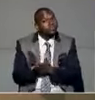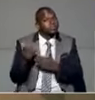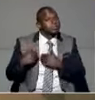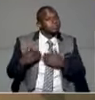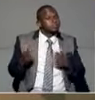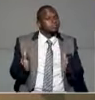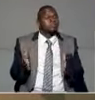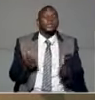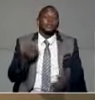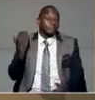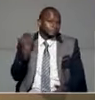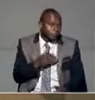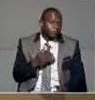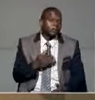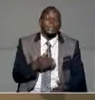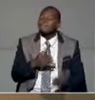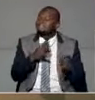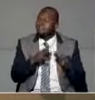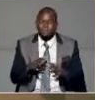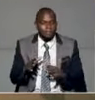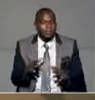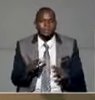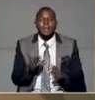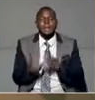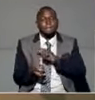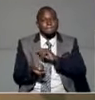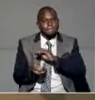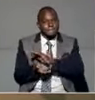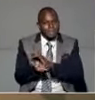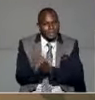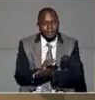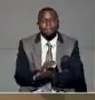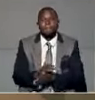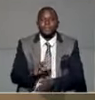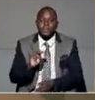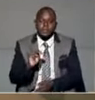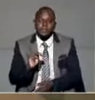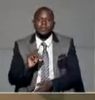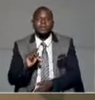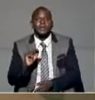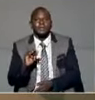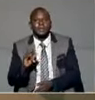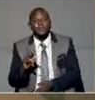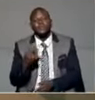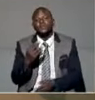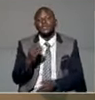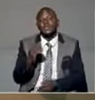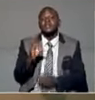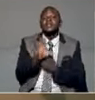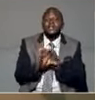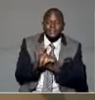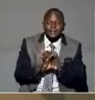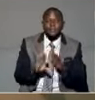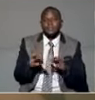was murdered and martyred. And later, he became the martyr of the 20th century. Yes. So we have,